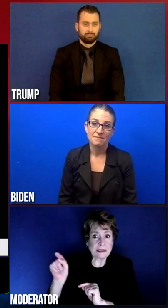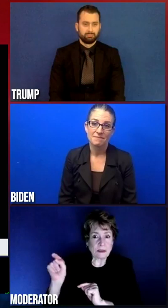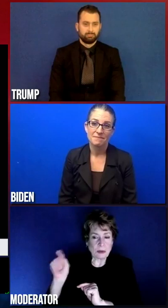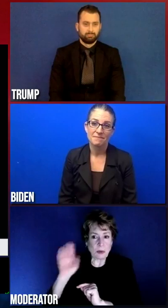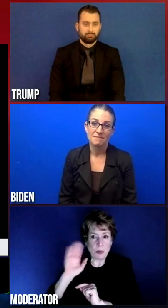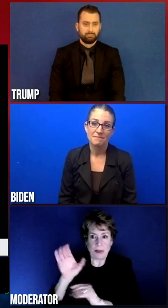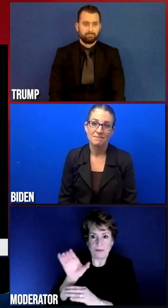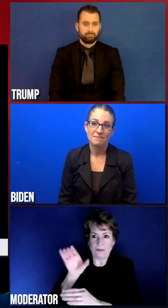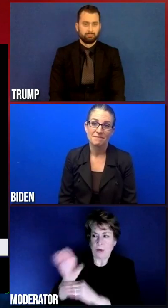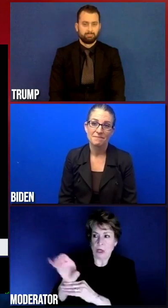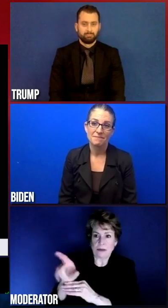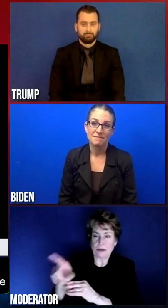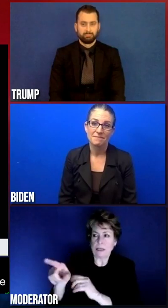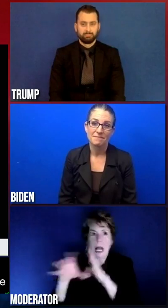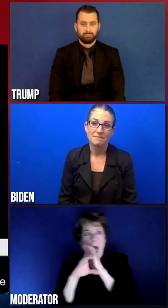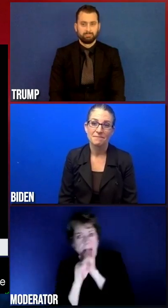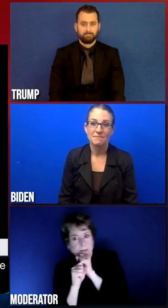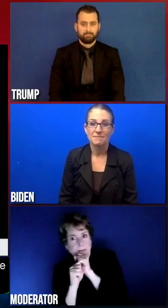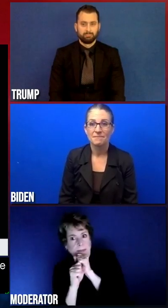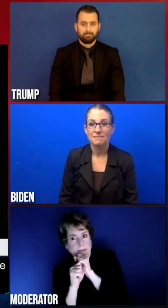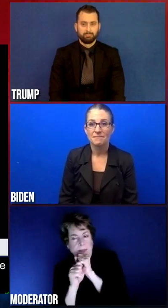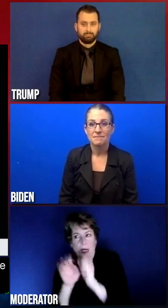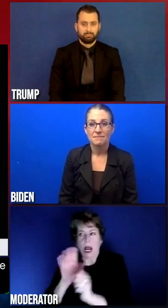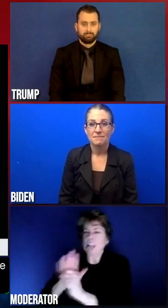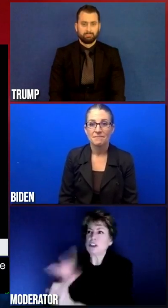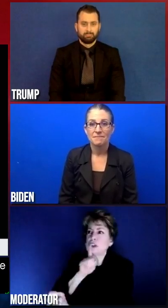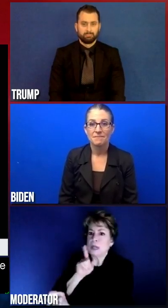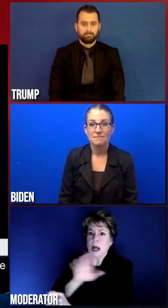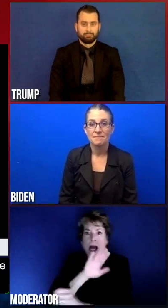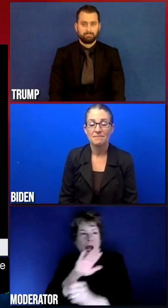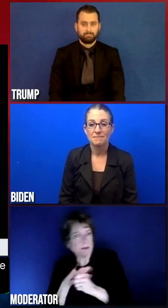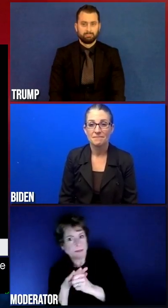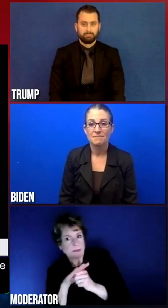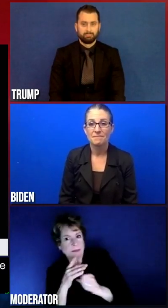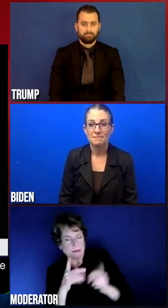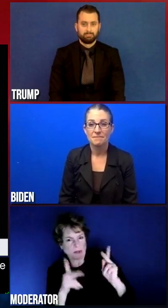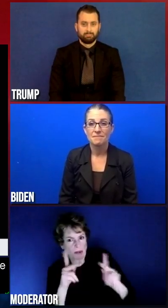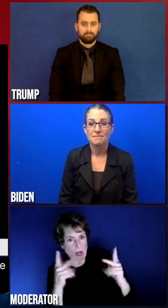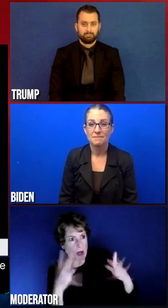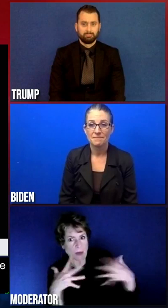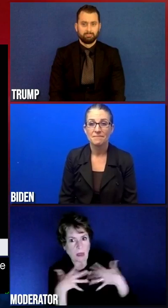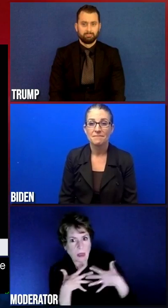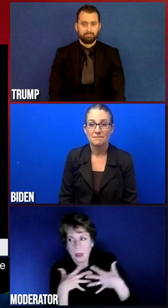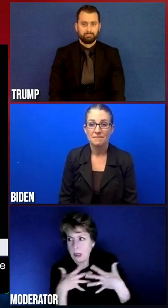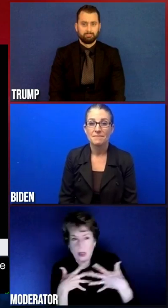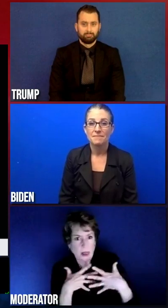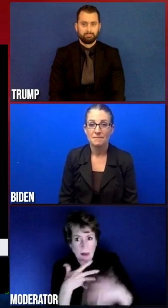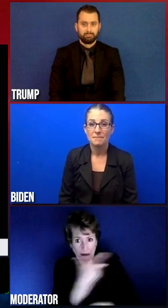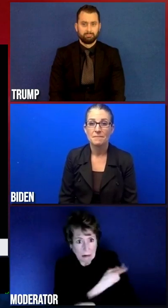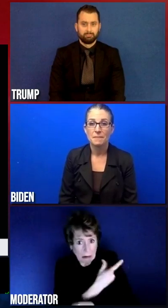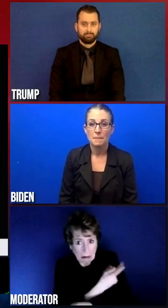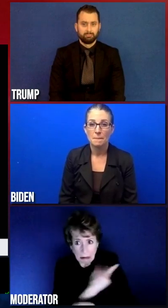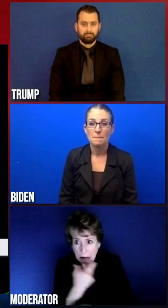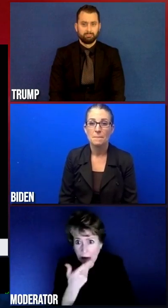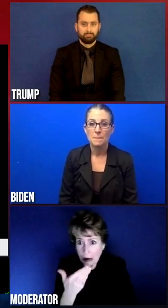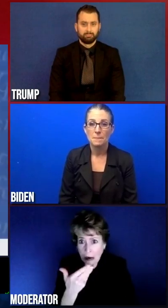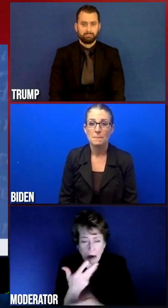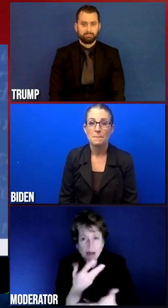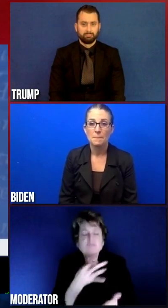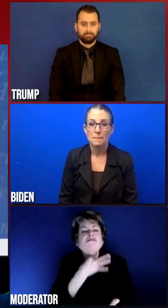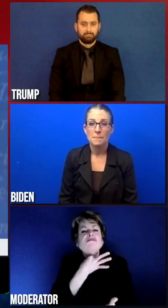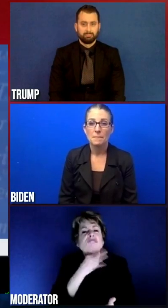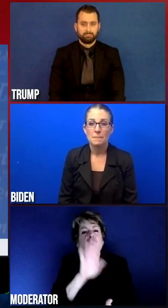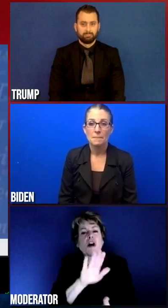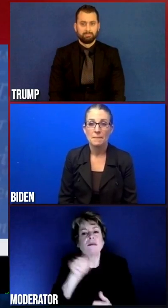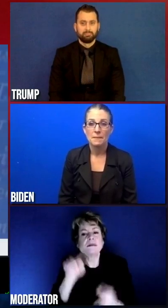people are concerned about the vaccine and are reluctant to take it, are you and your running mate, Senator Harris, contributing to that fear? No